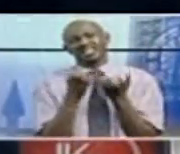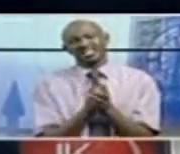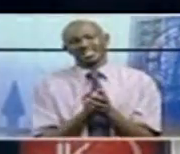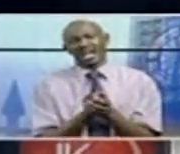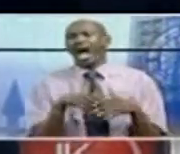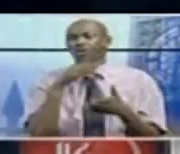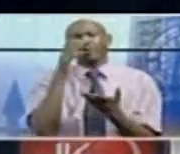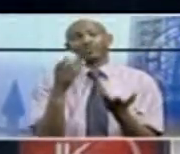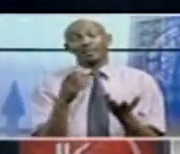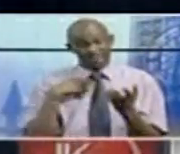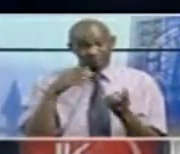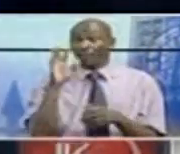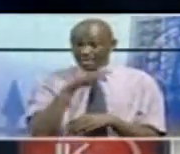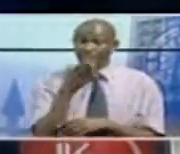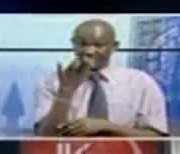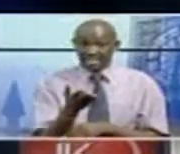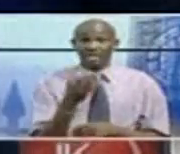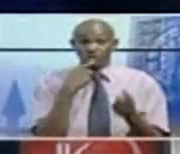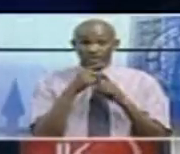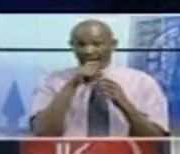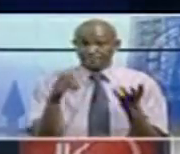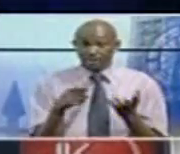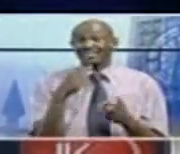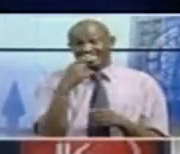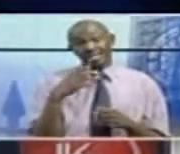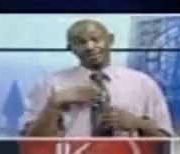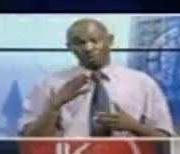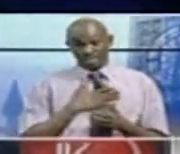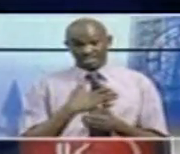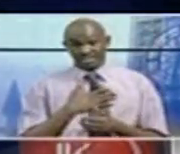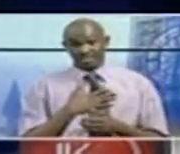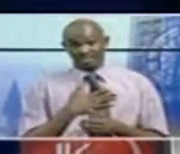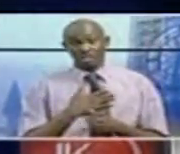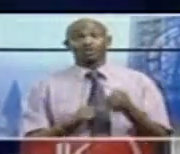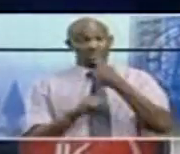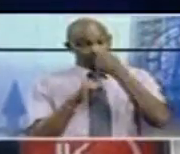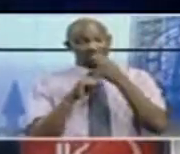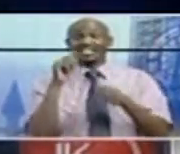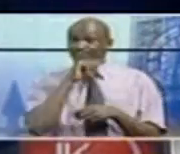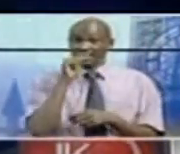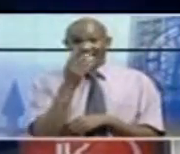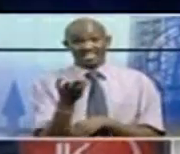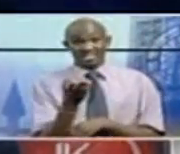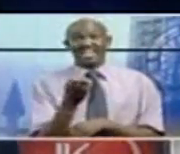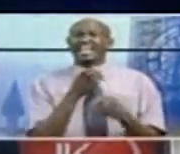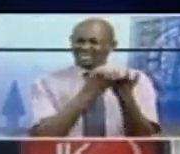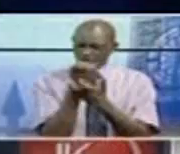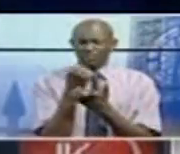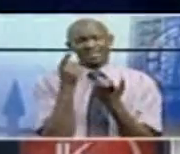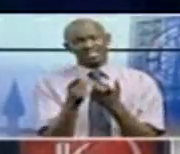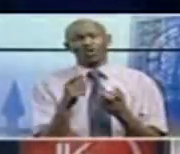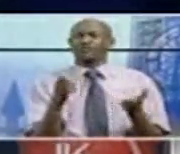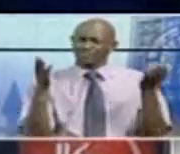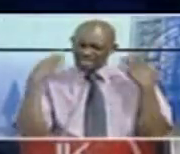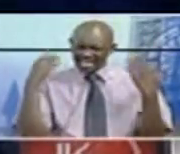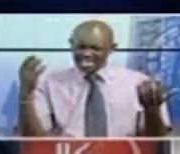just left Parliament when I was coming here, talking about and telling my people to support this Mirai thing, because the economy of